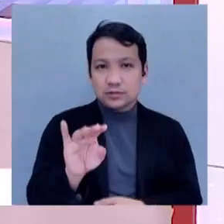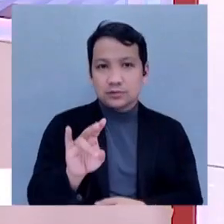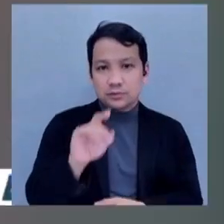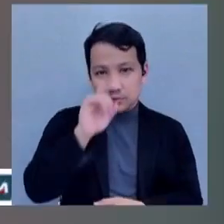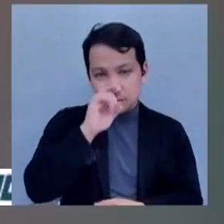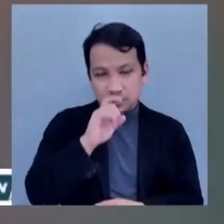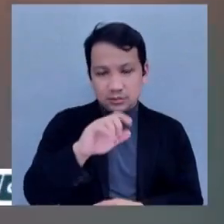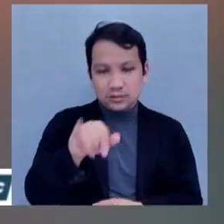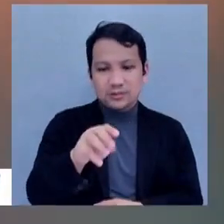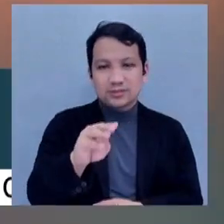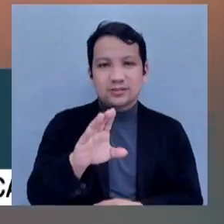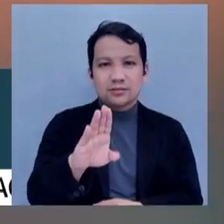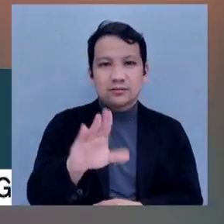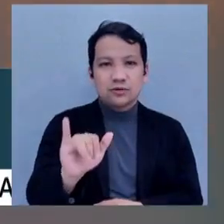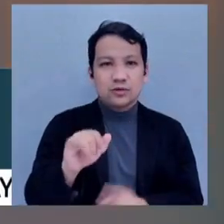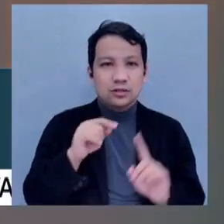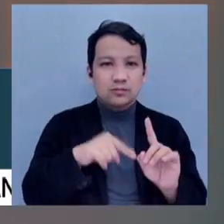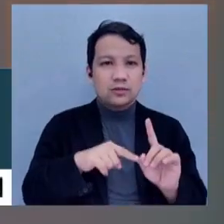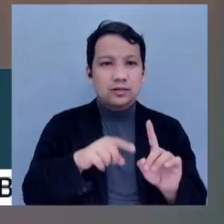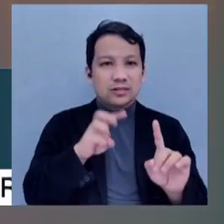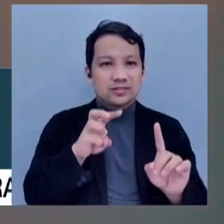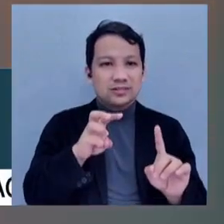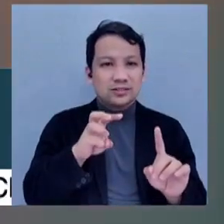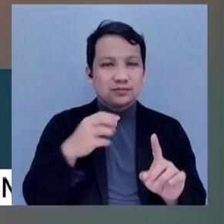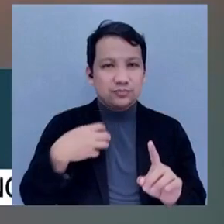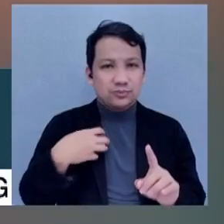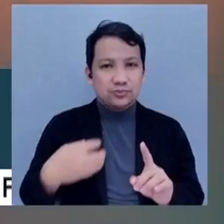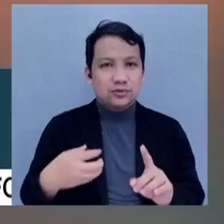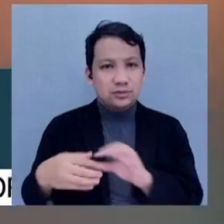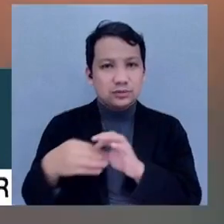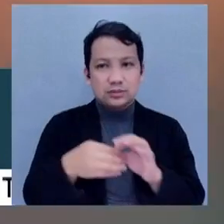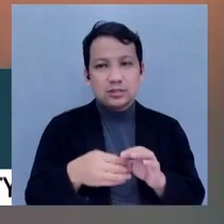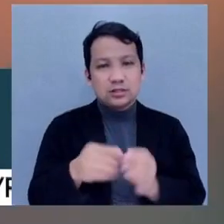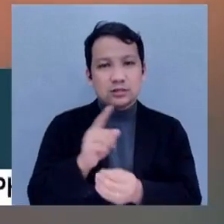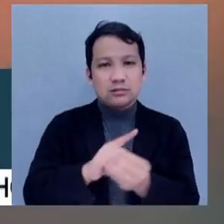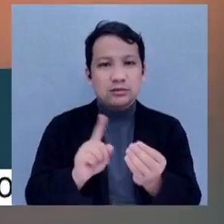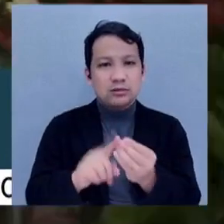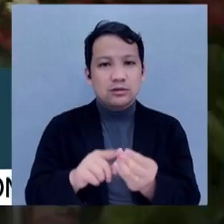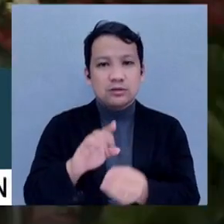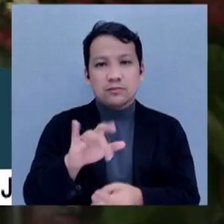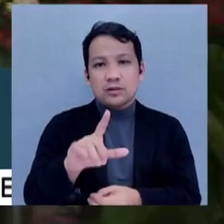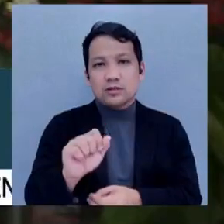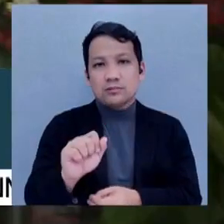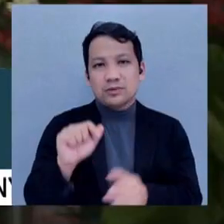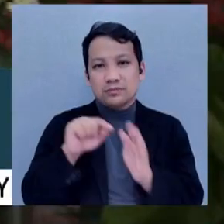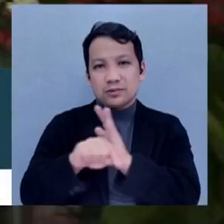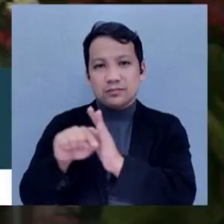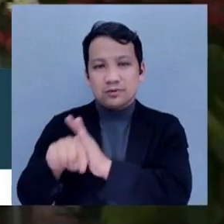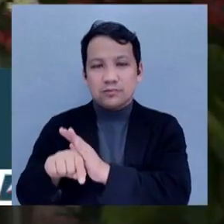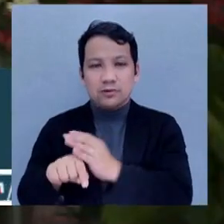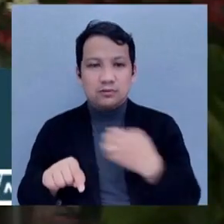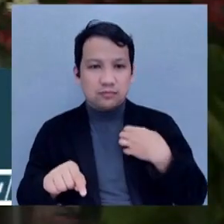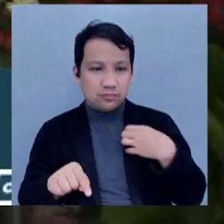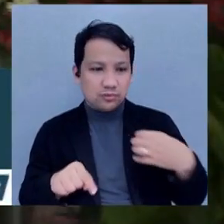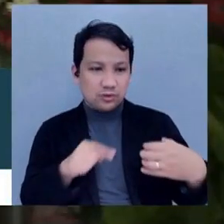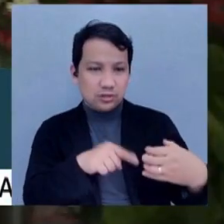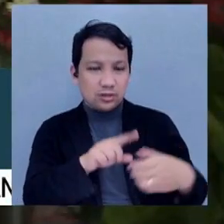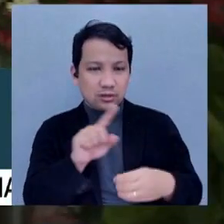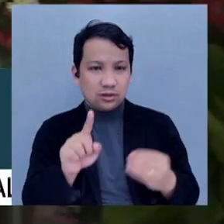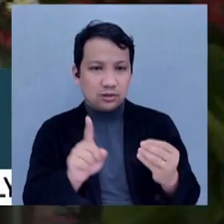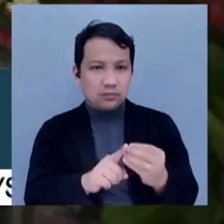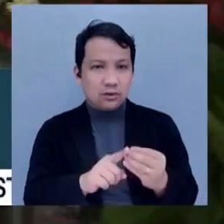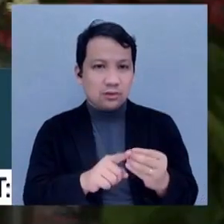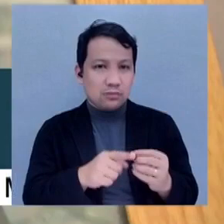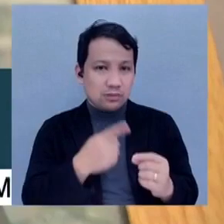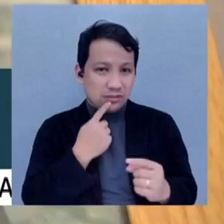Baltasar. The 6 policemen are accused of conspiring in Baltasar's death. Police had claimed they mistook Baltasar for a